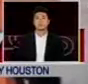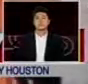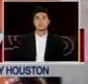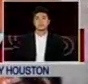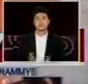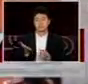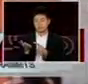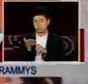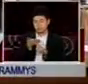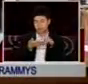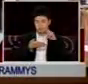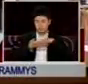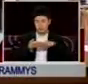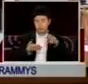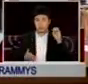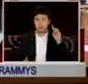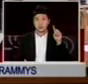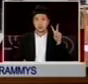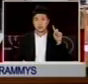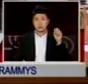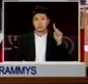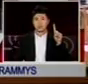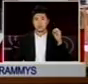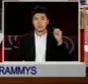Based on the document